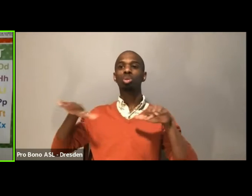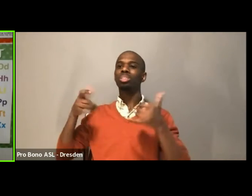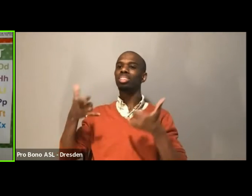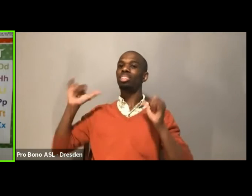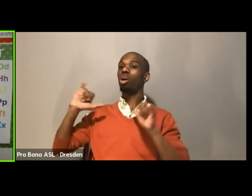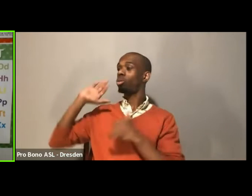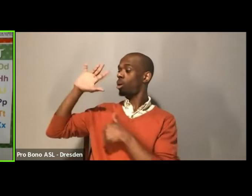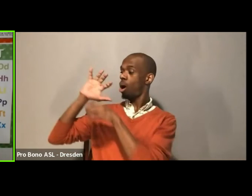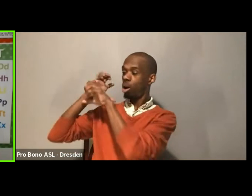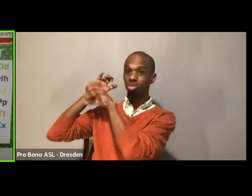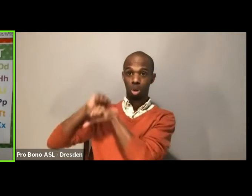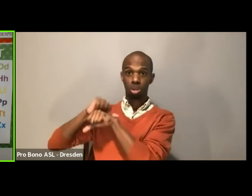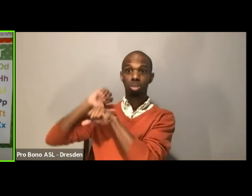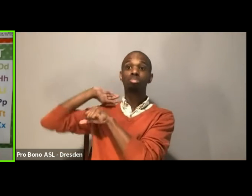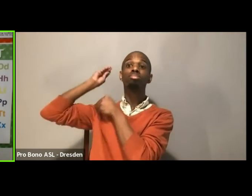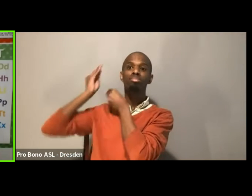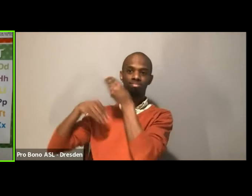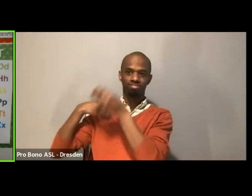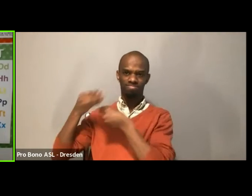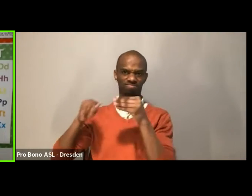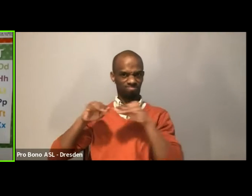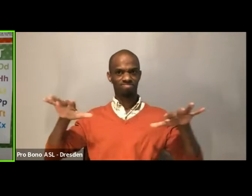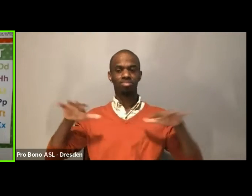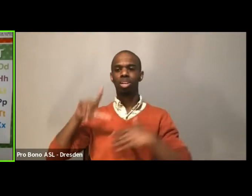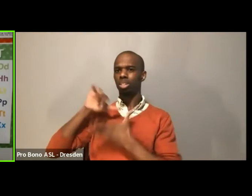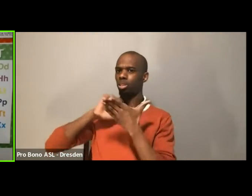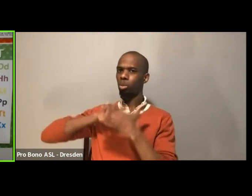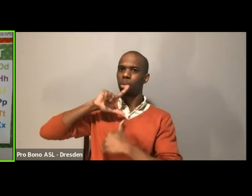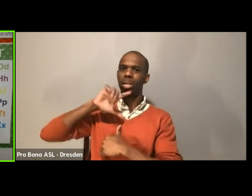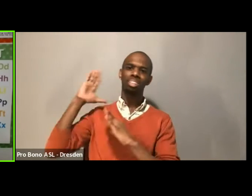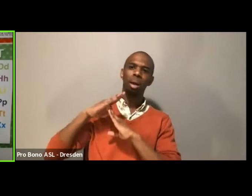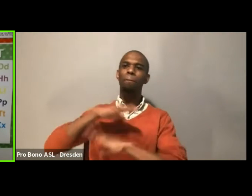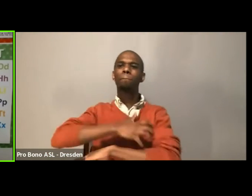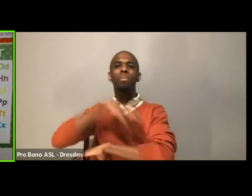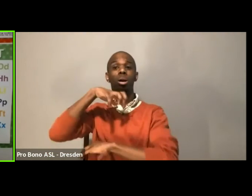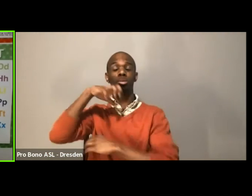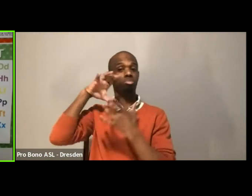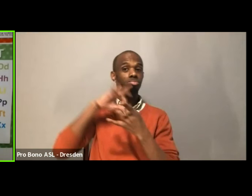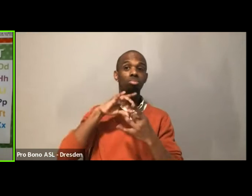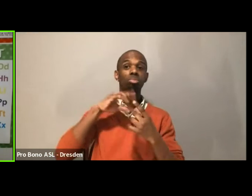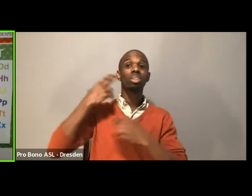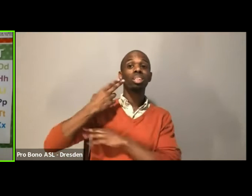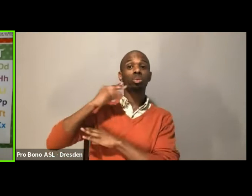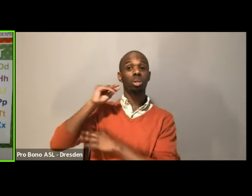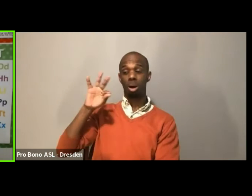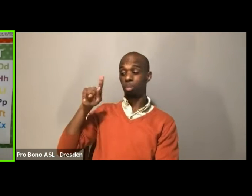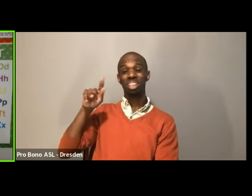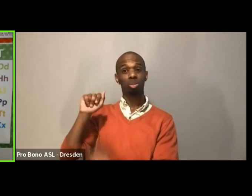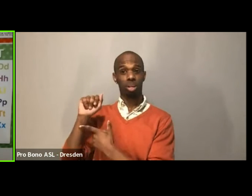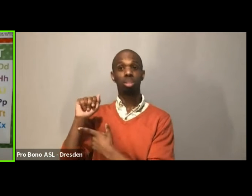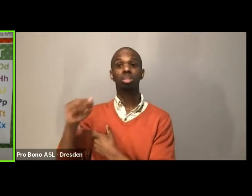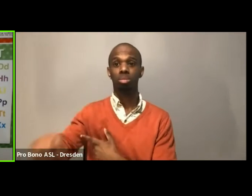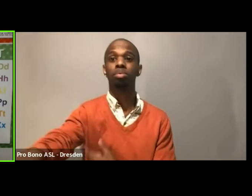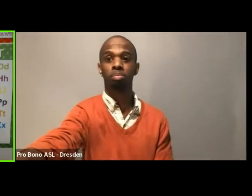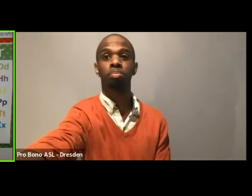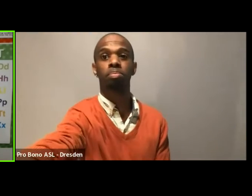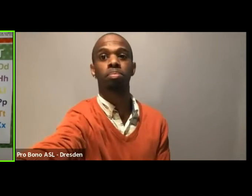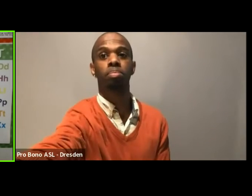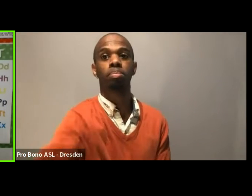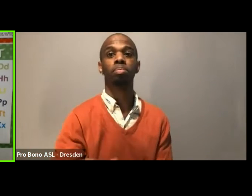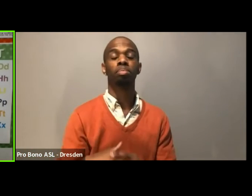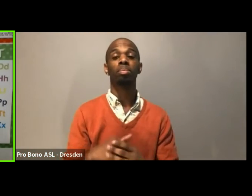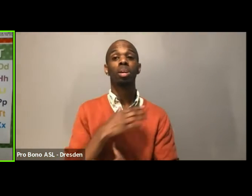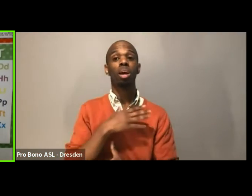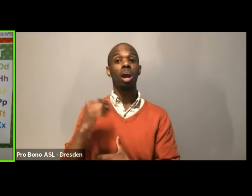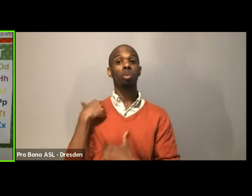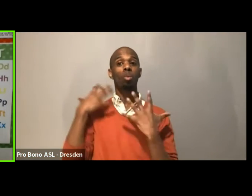removed the Lenape from their homeland is a powerful part of the history of Pennsylvania. And we acknowledge in this, that in this moment, and